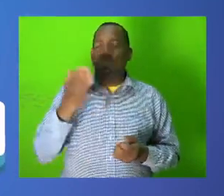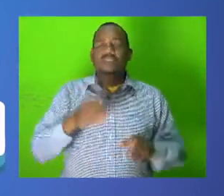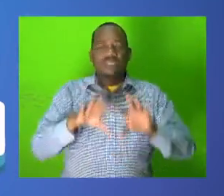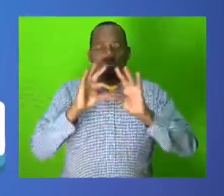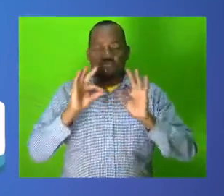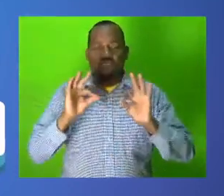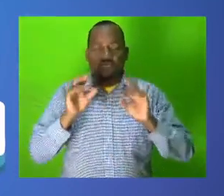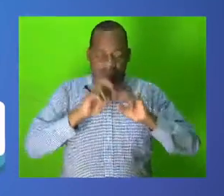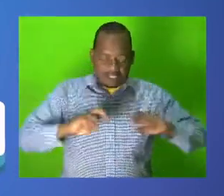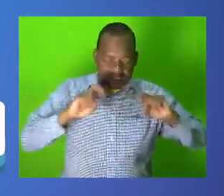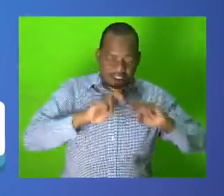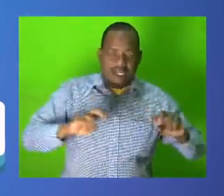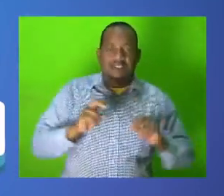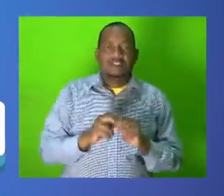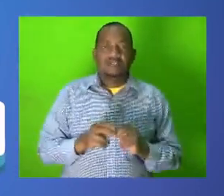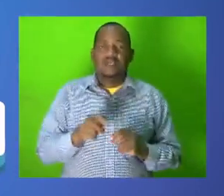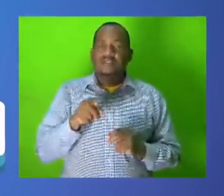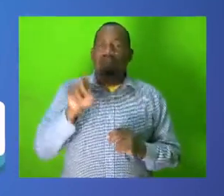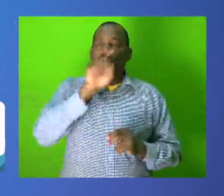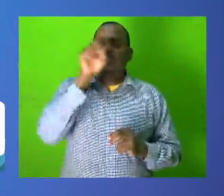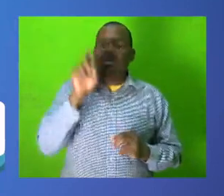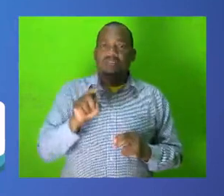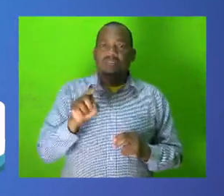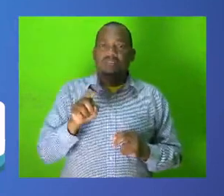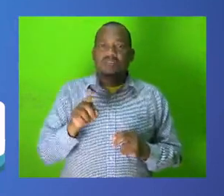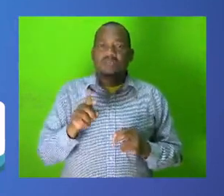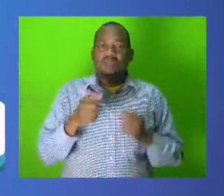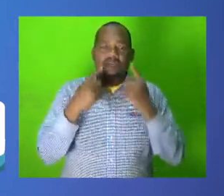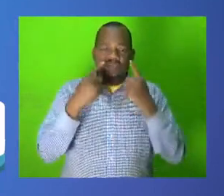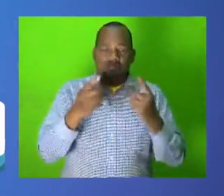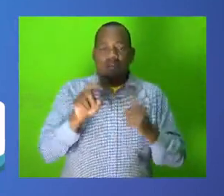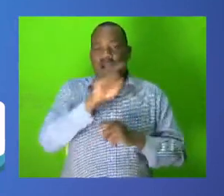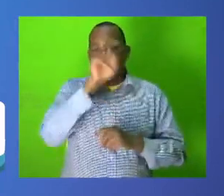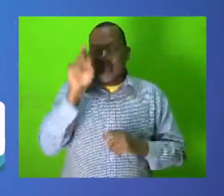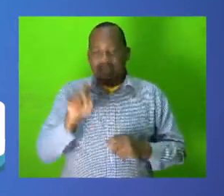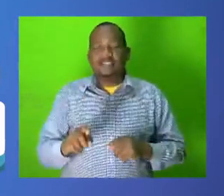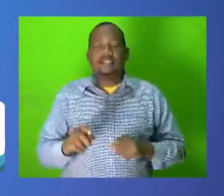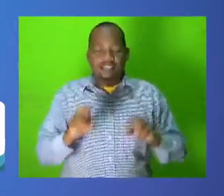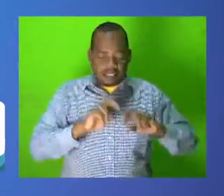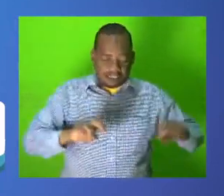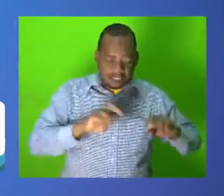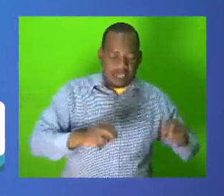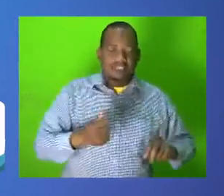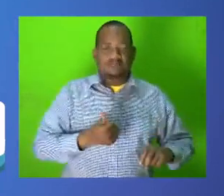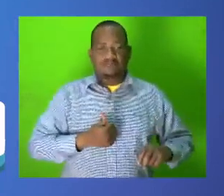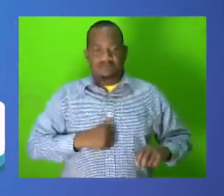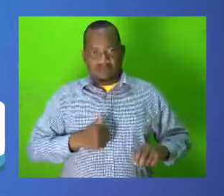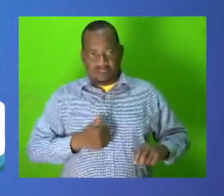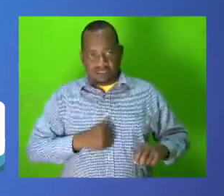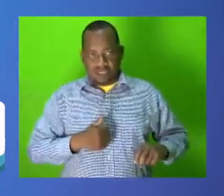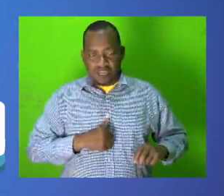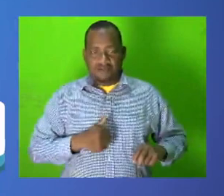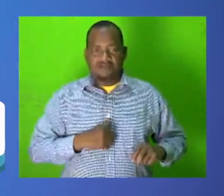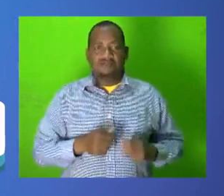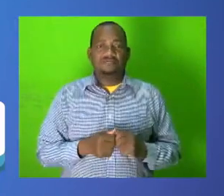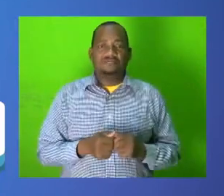research. This question should be researcher ask himself or herself when